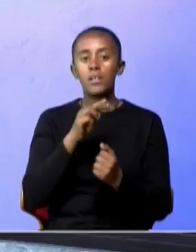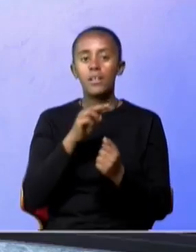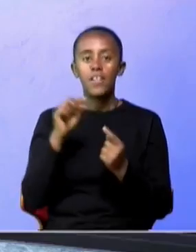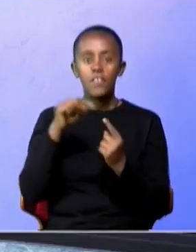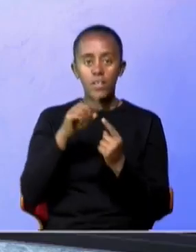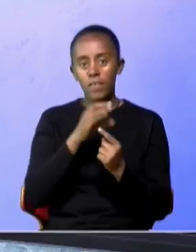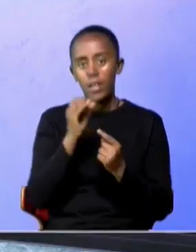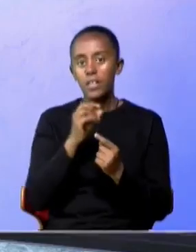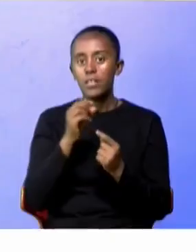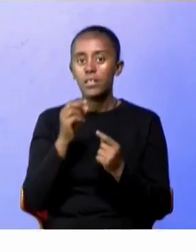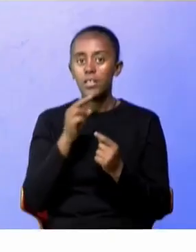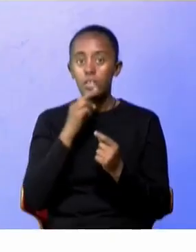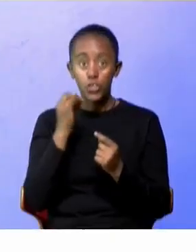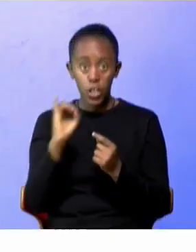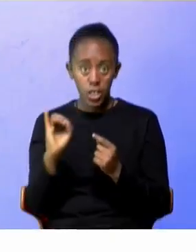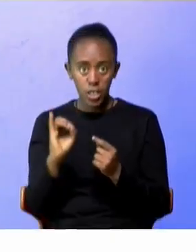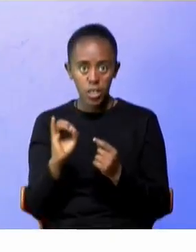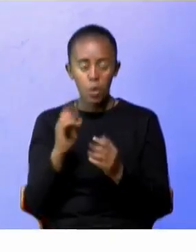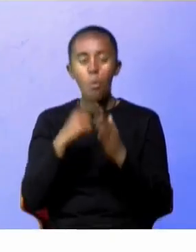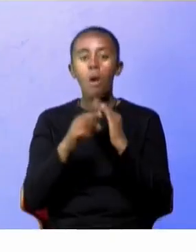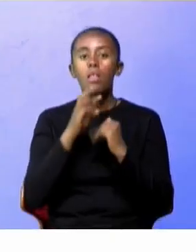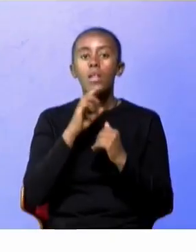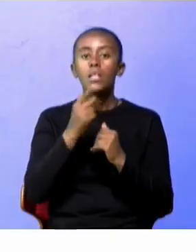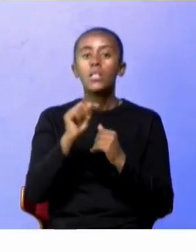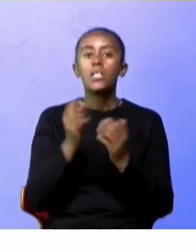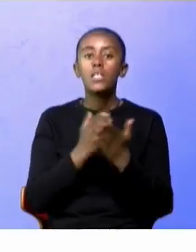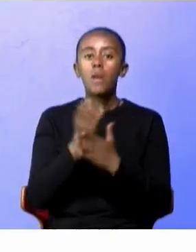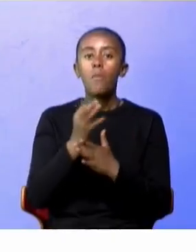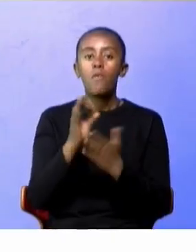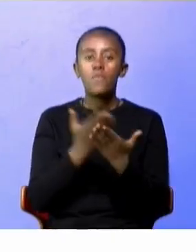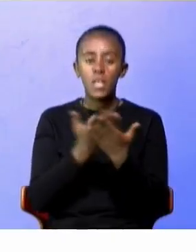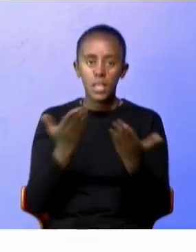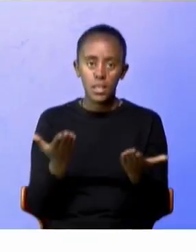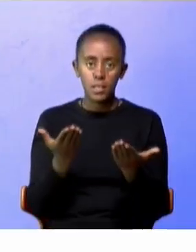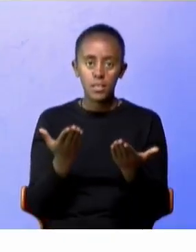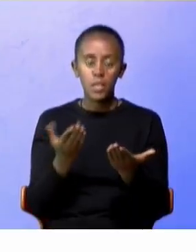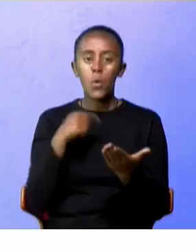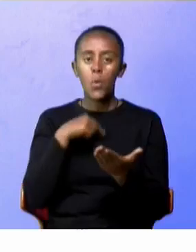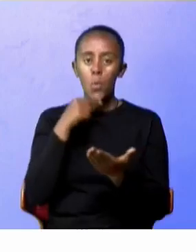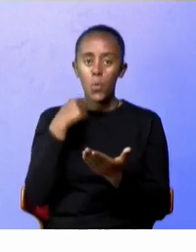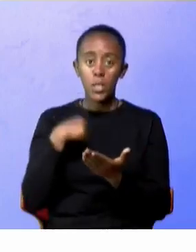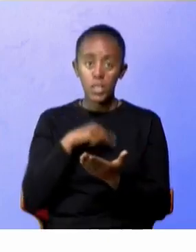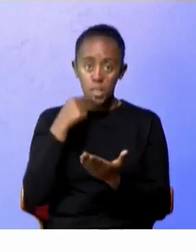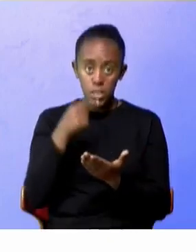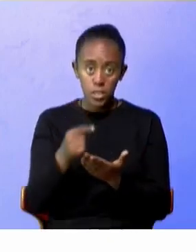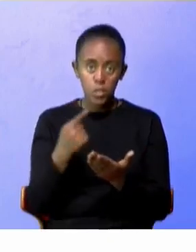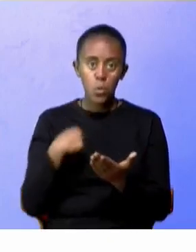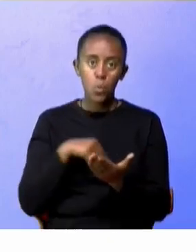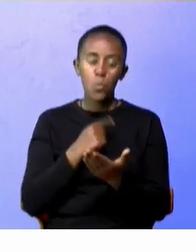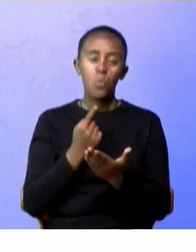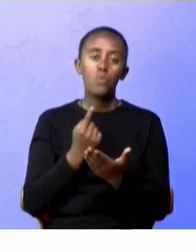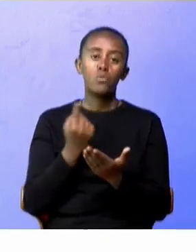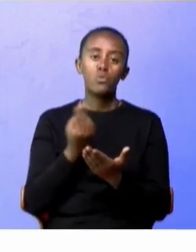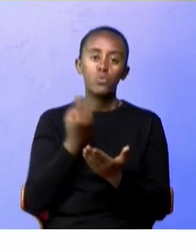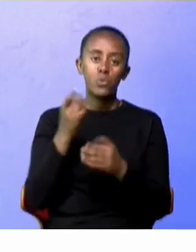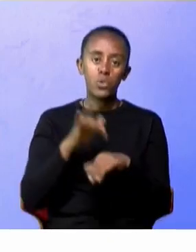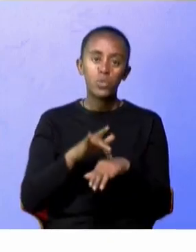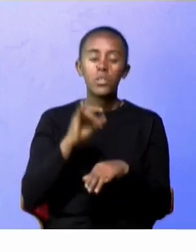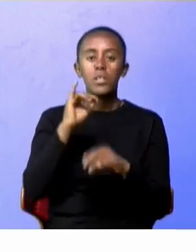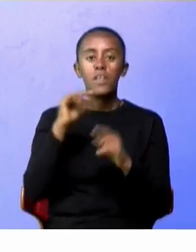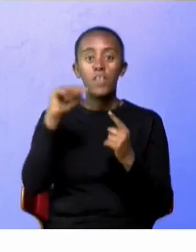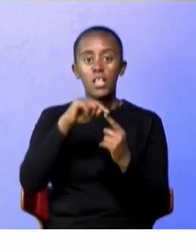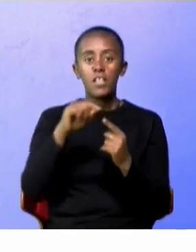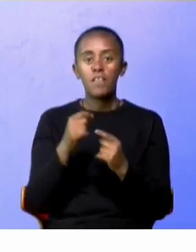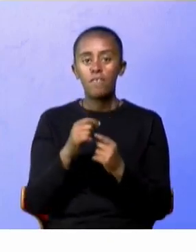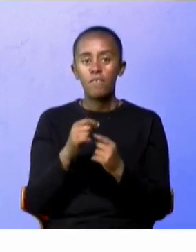infinitives. Let us remember what are some of the things that we said that we could use infinitives as. The first